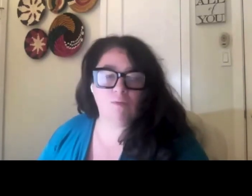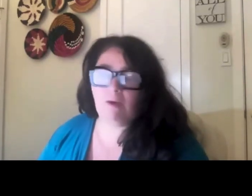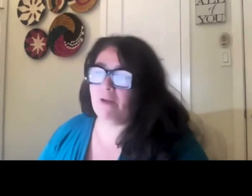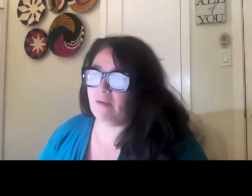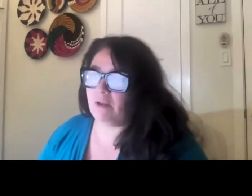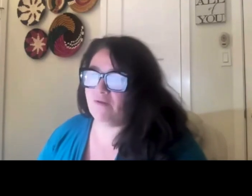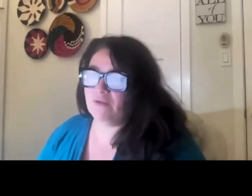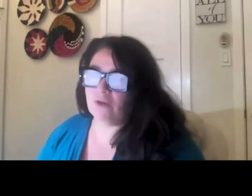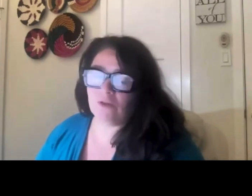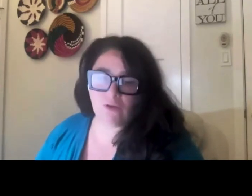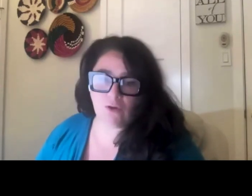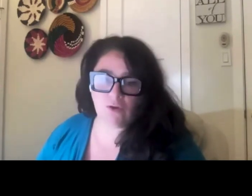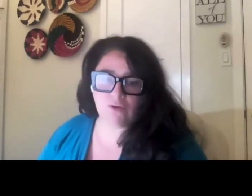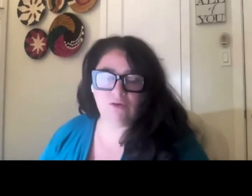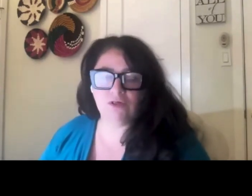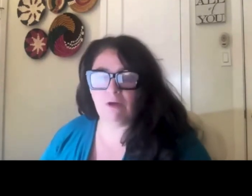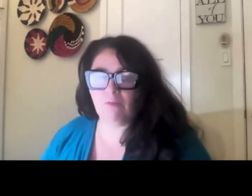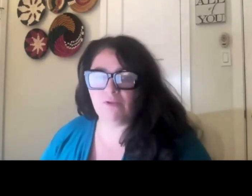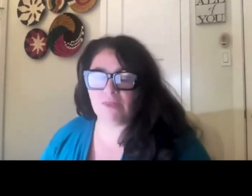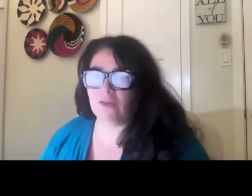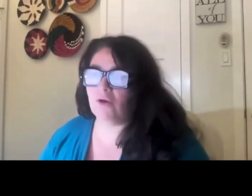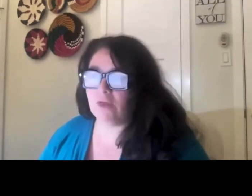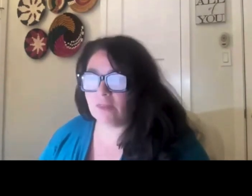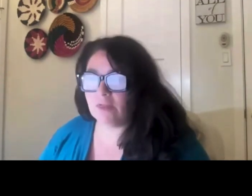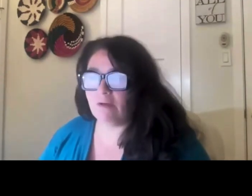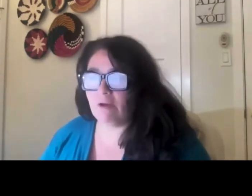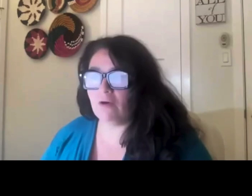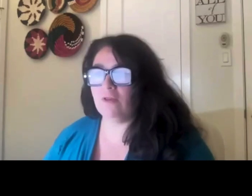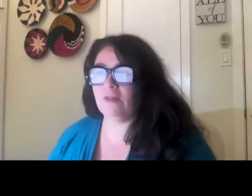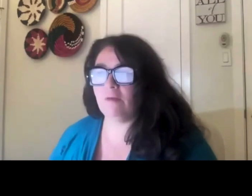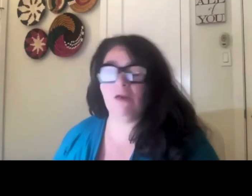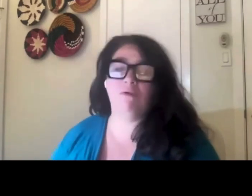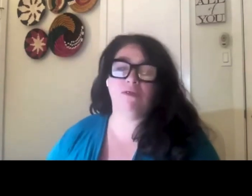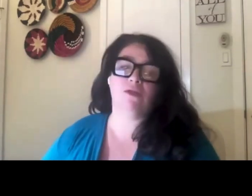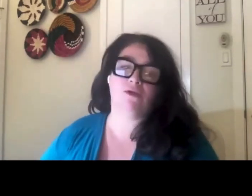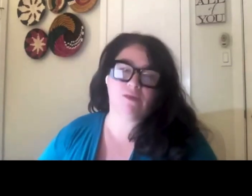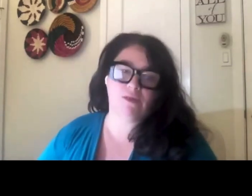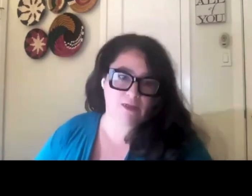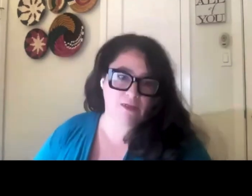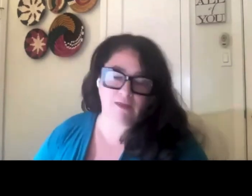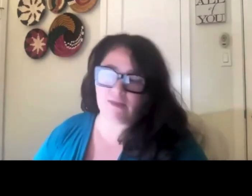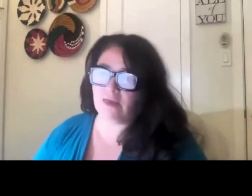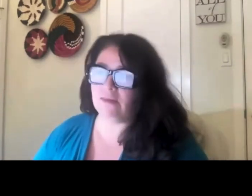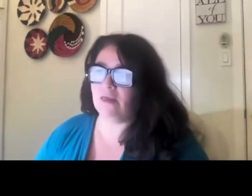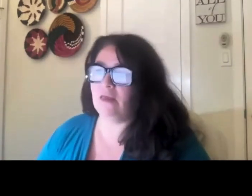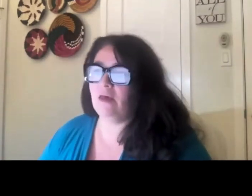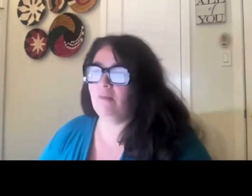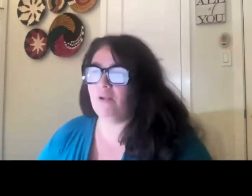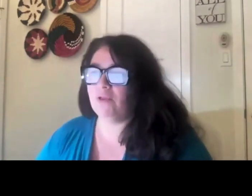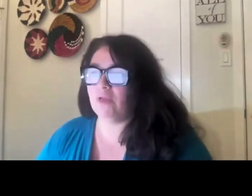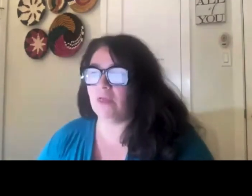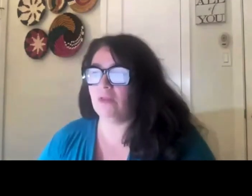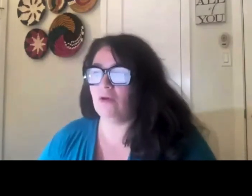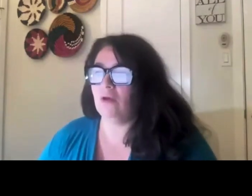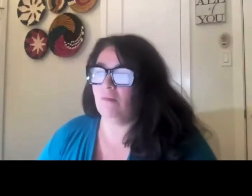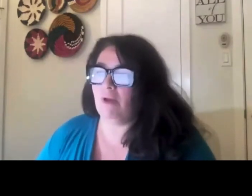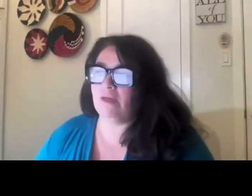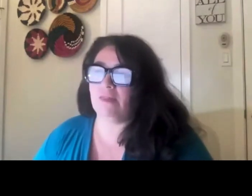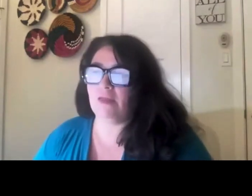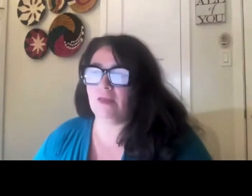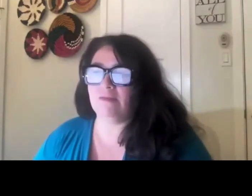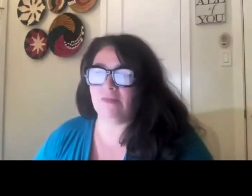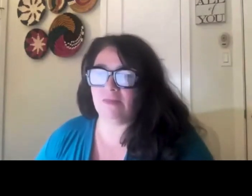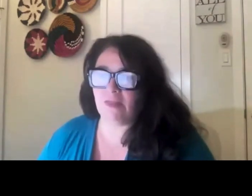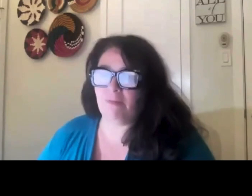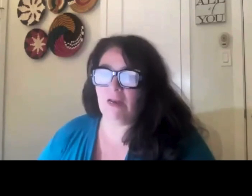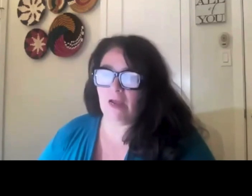this work since 1976 and have protected nearly 60,000 acres in our county so far. We